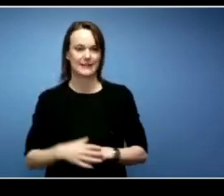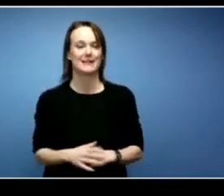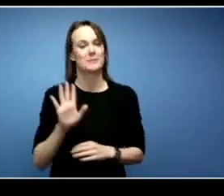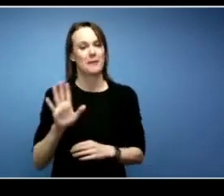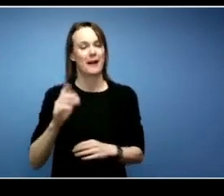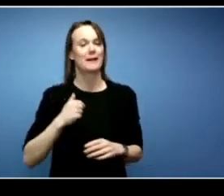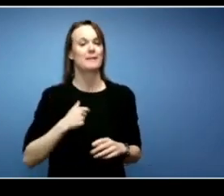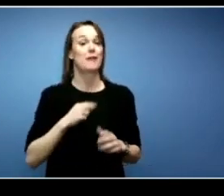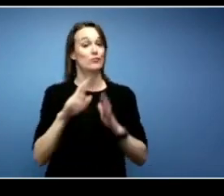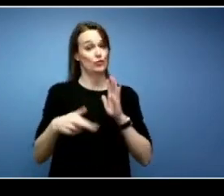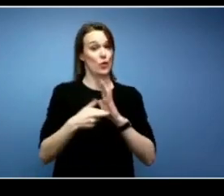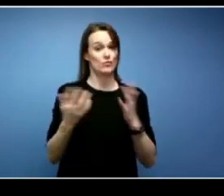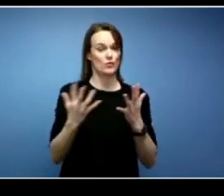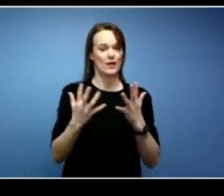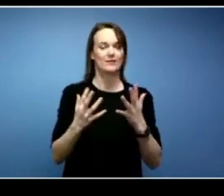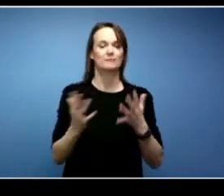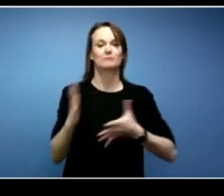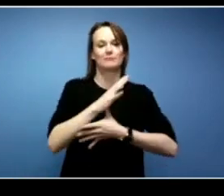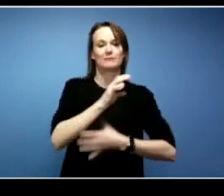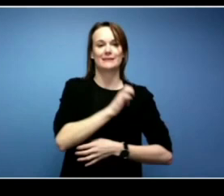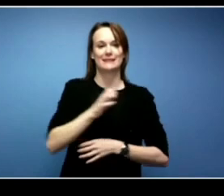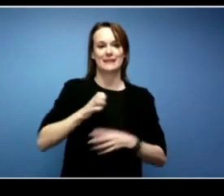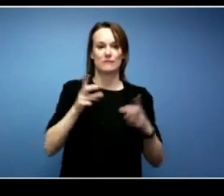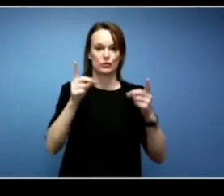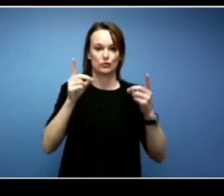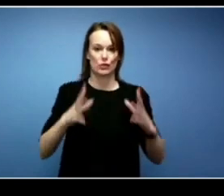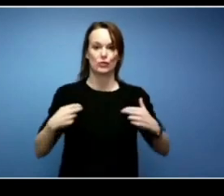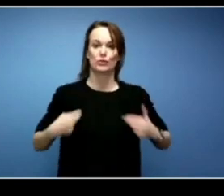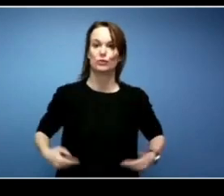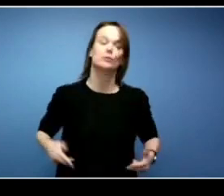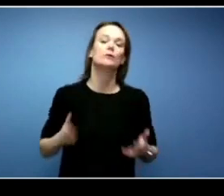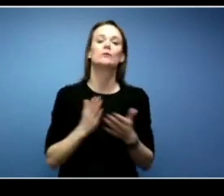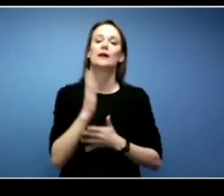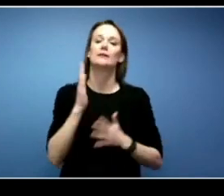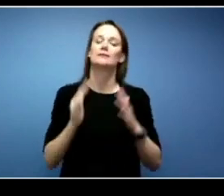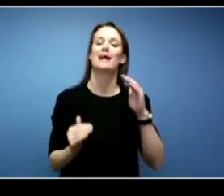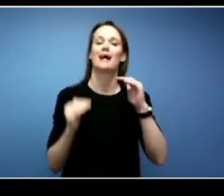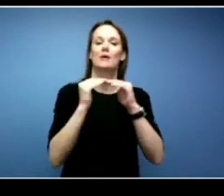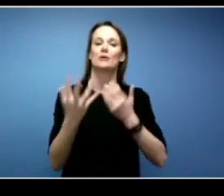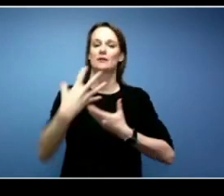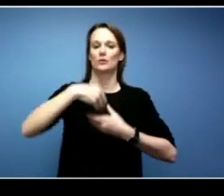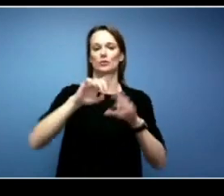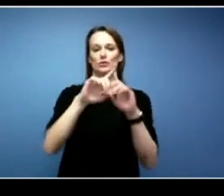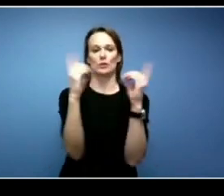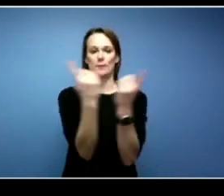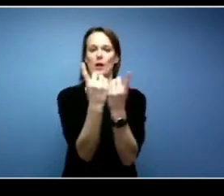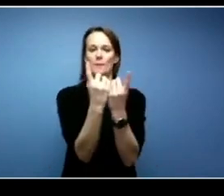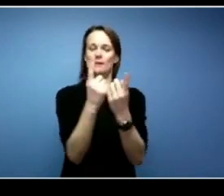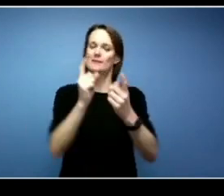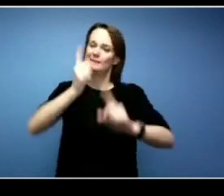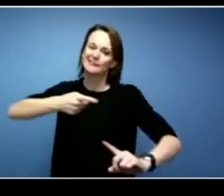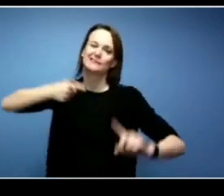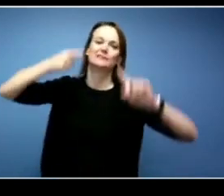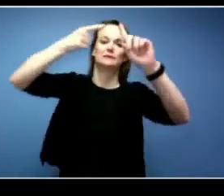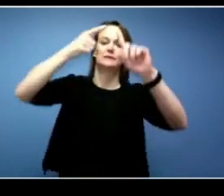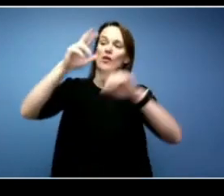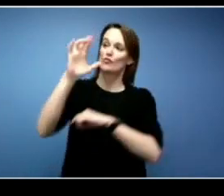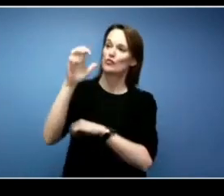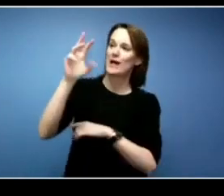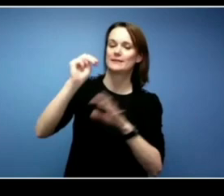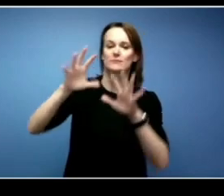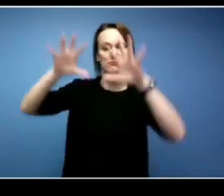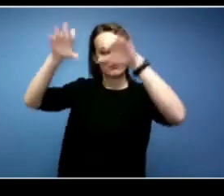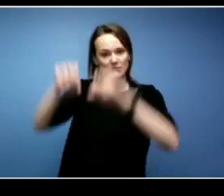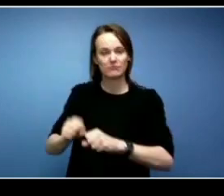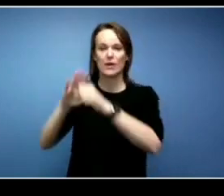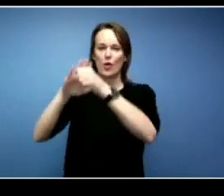College. My home role here is as Executive Director of our Human Rights, Equity, and Inclusion Department, which is dedicated to